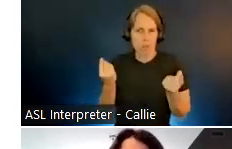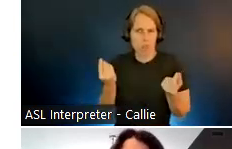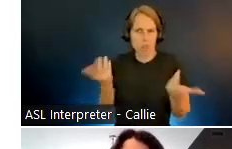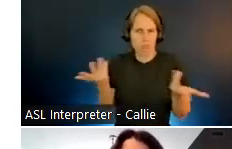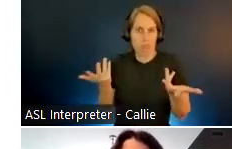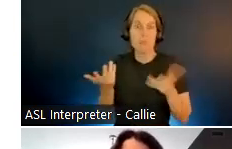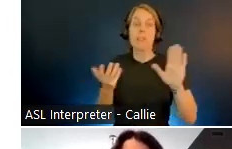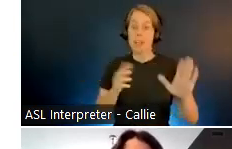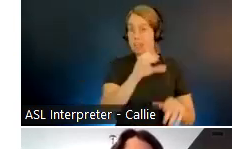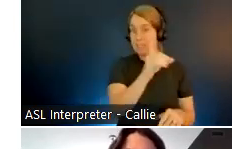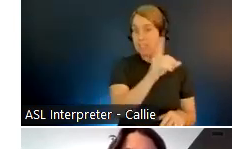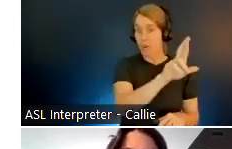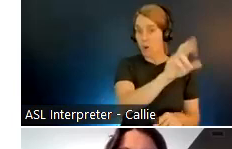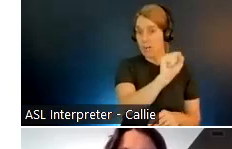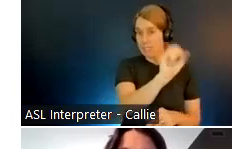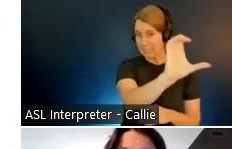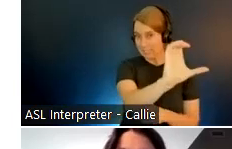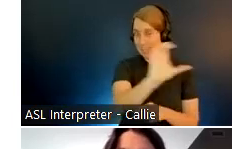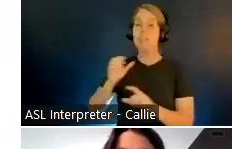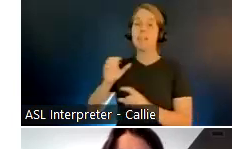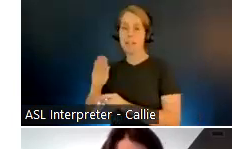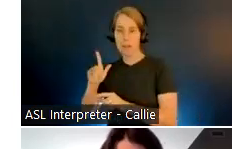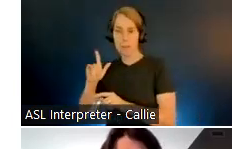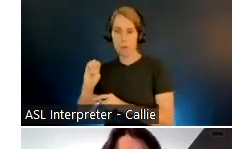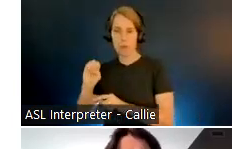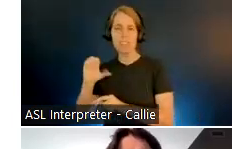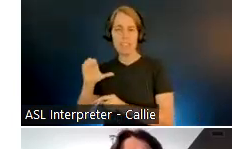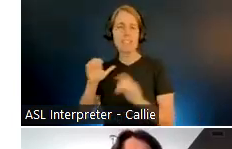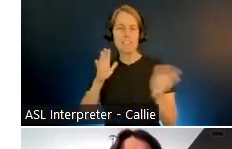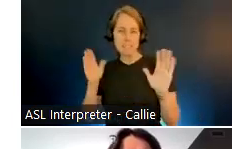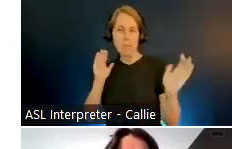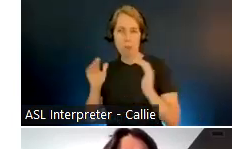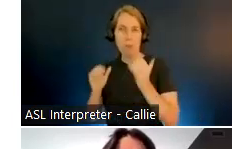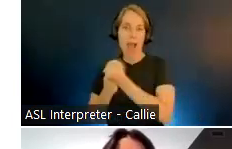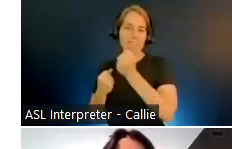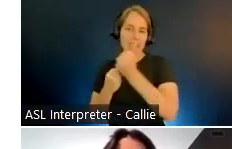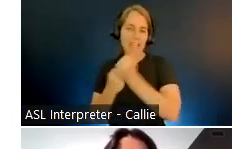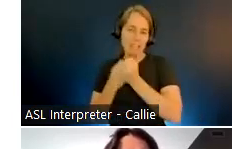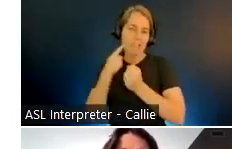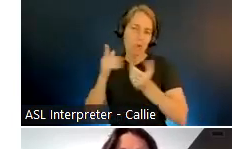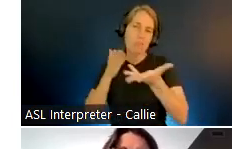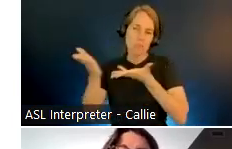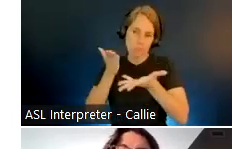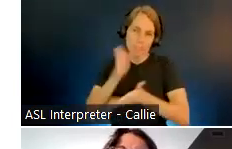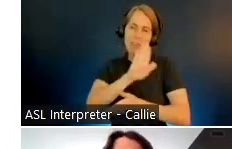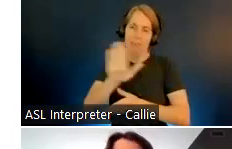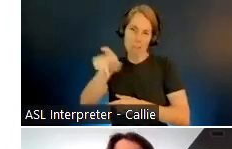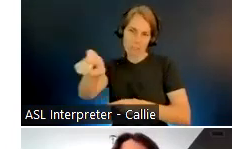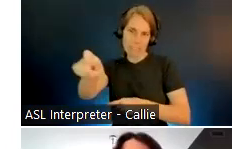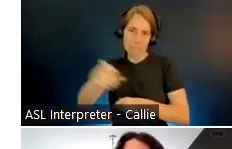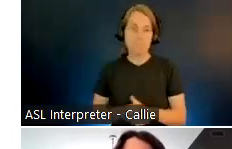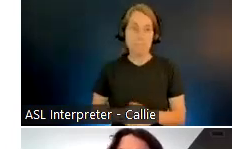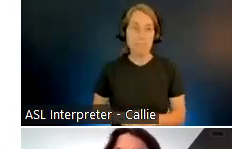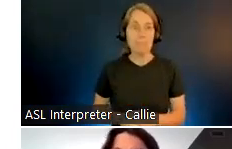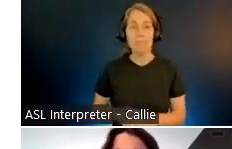South Carolina, we do help folks advocate for their services and their needs. So Able,